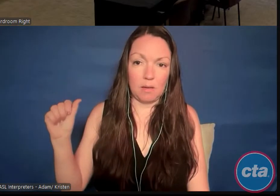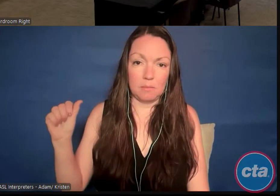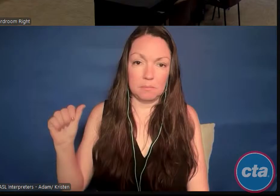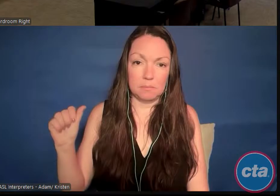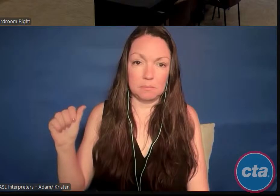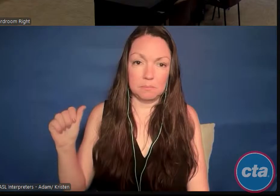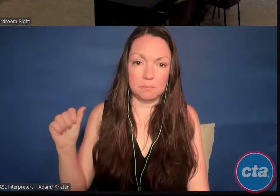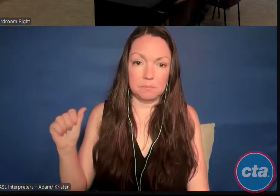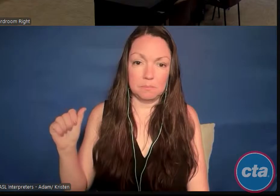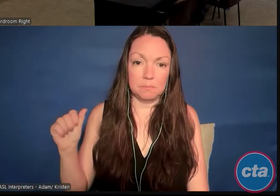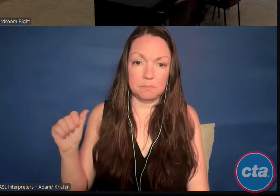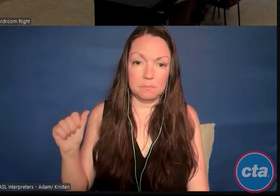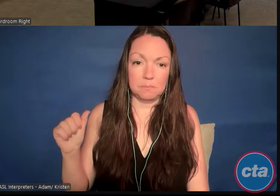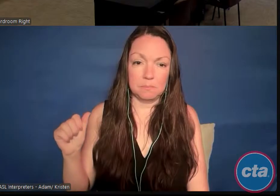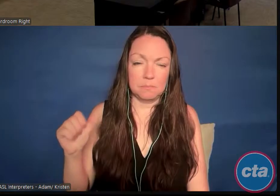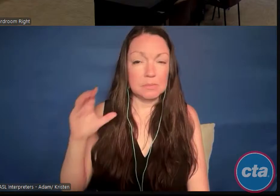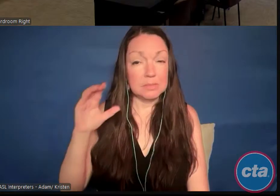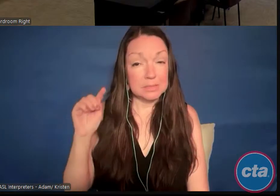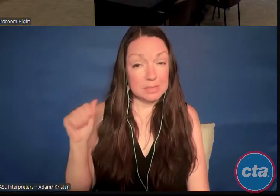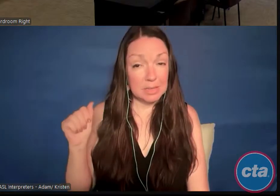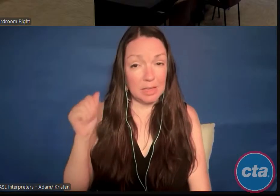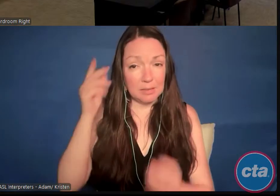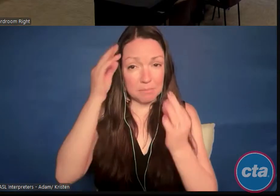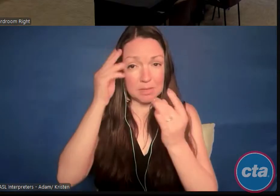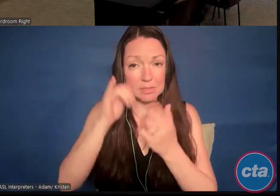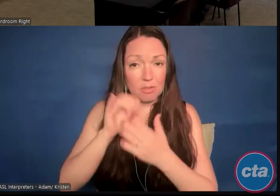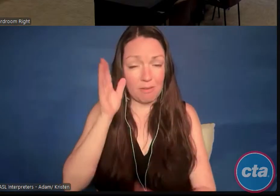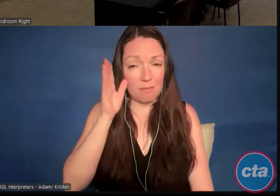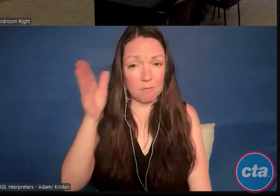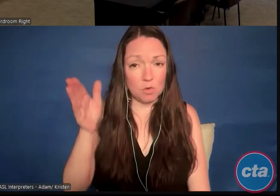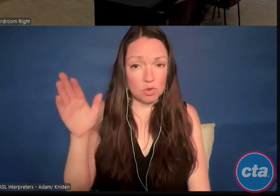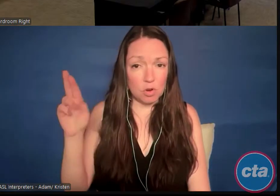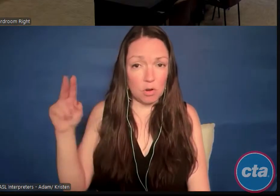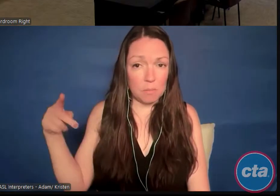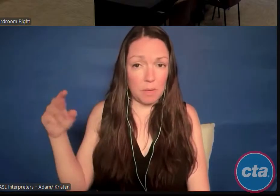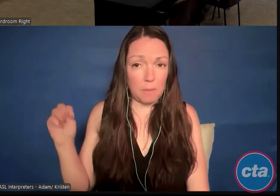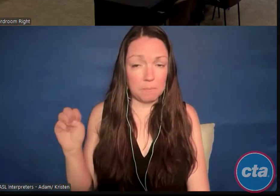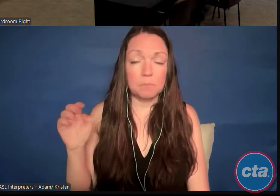has considered in the future of RPM? Yes.